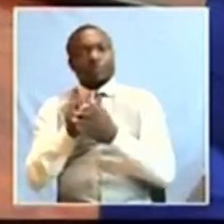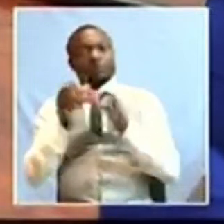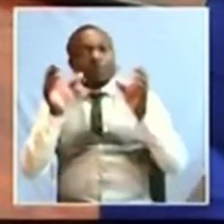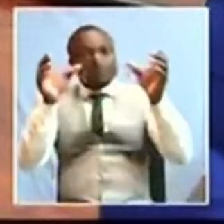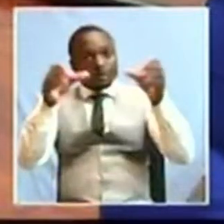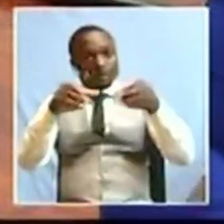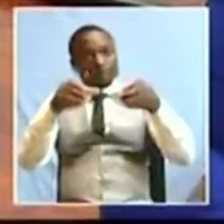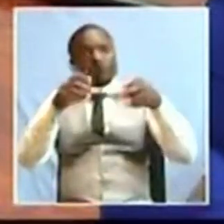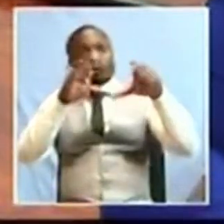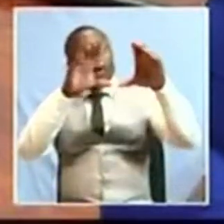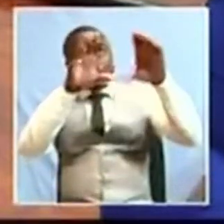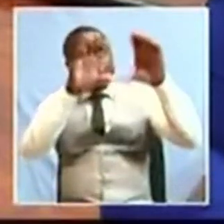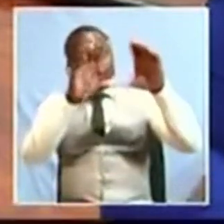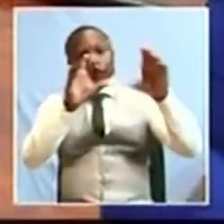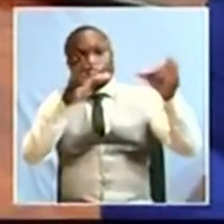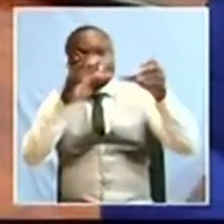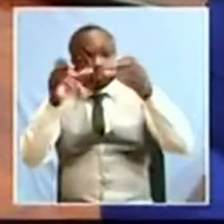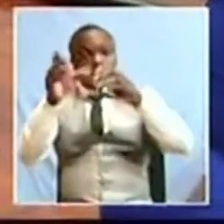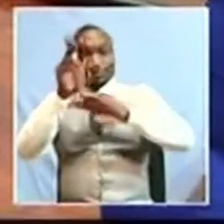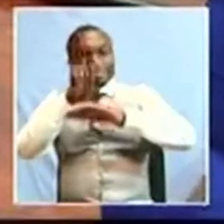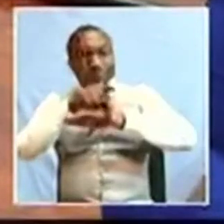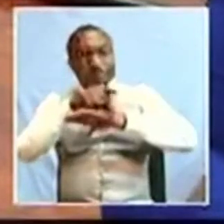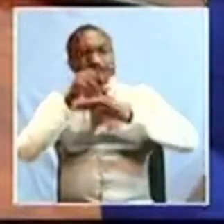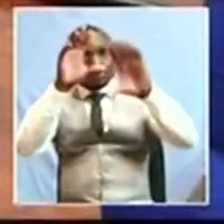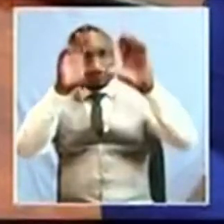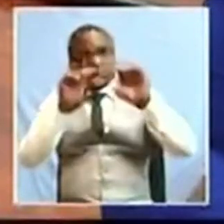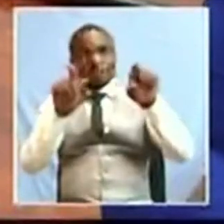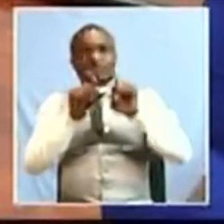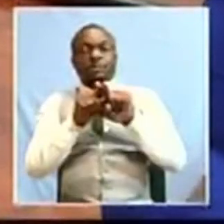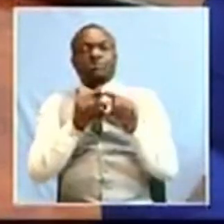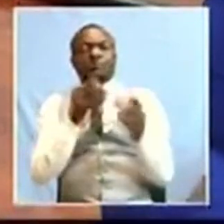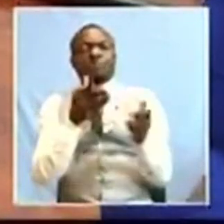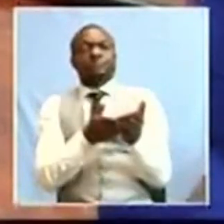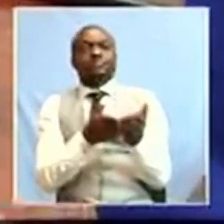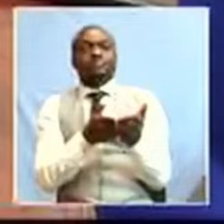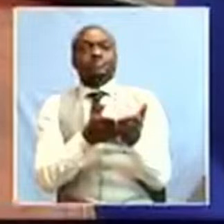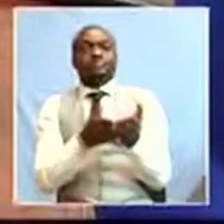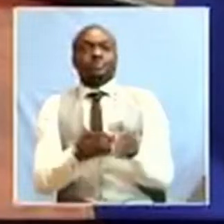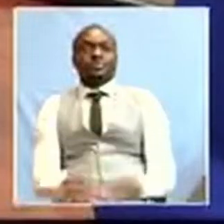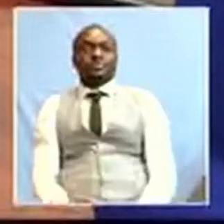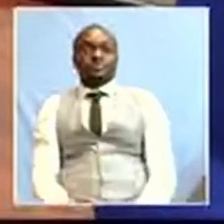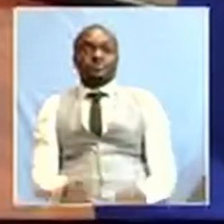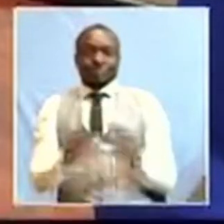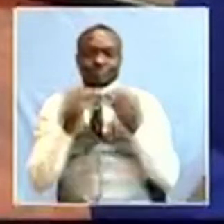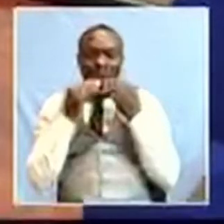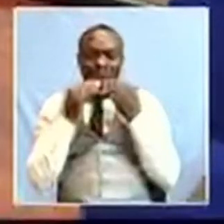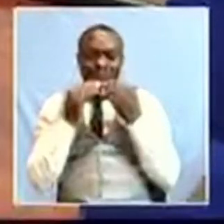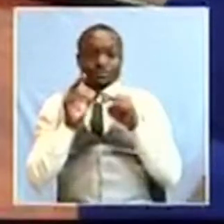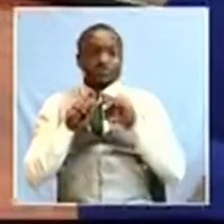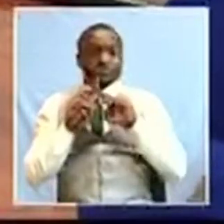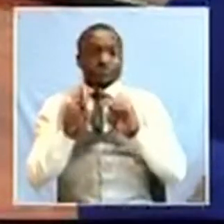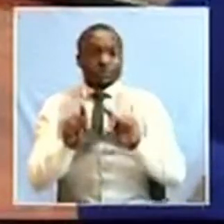account. It's the same one. Thank you, Chair.